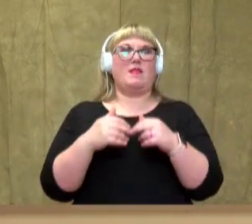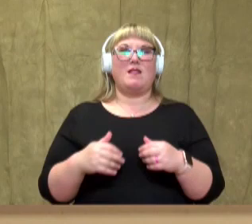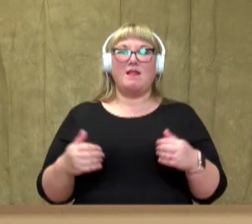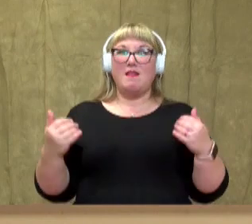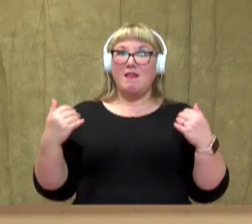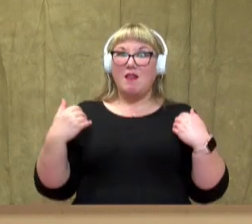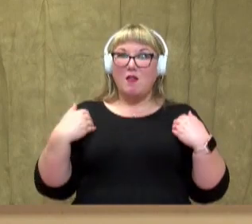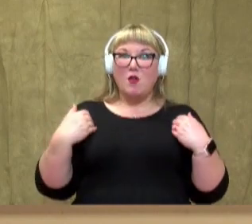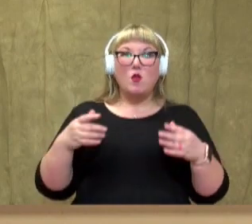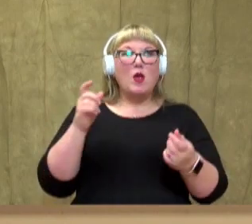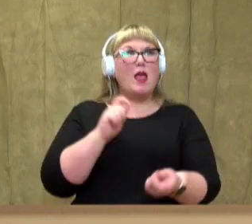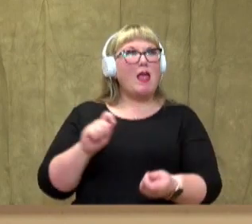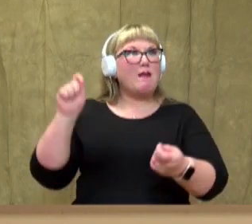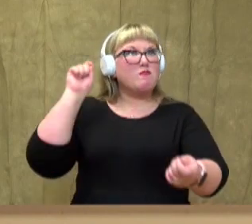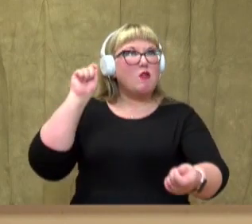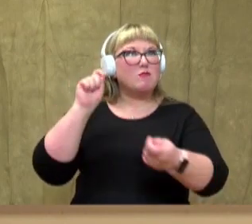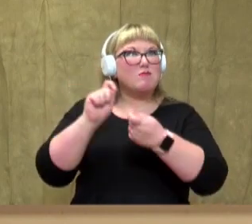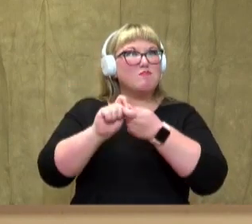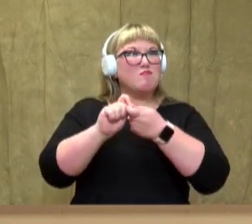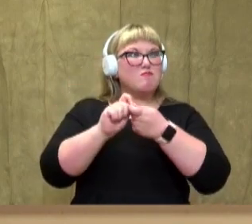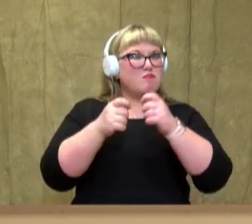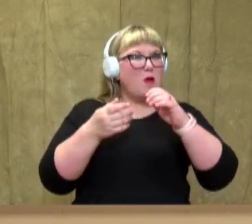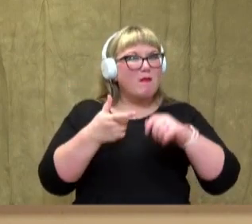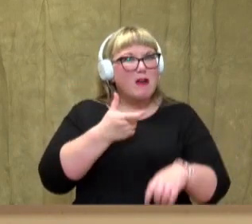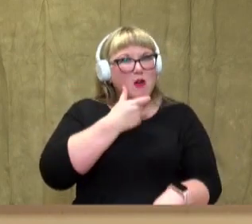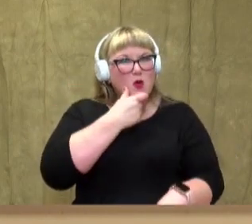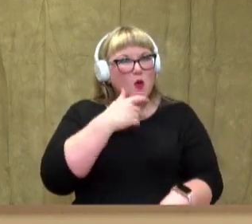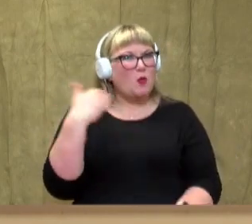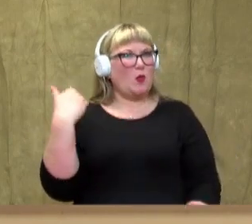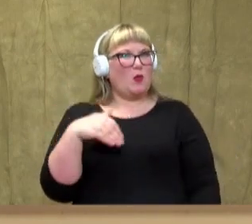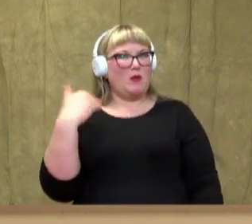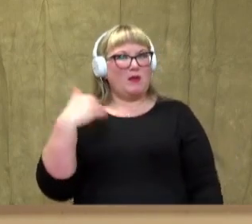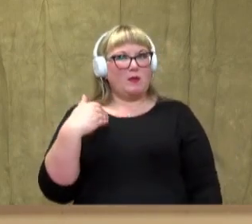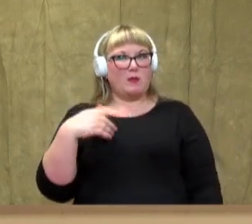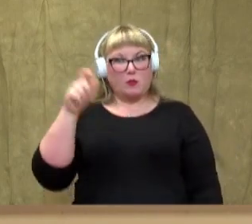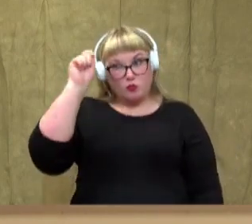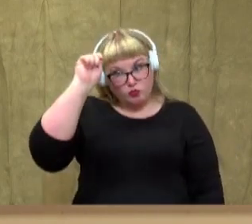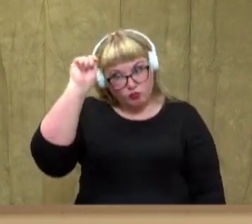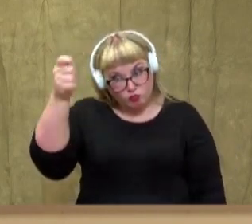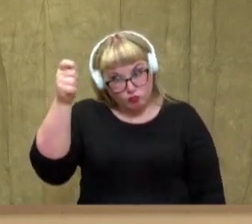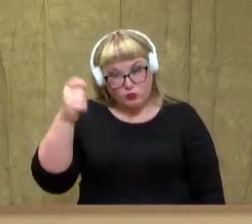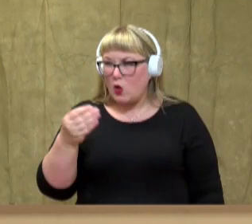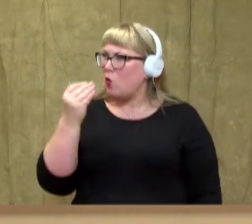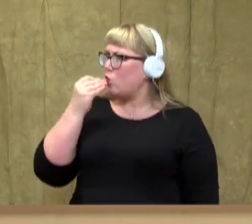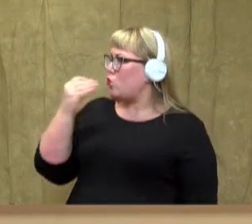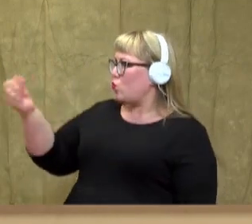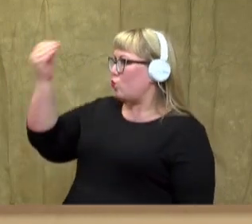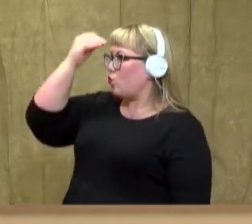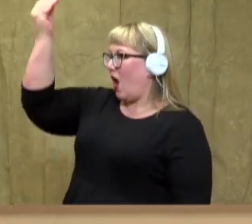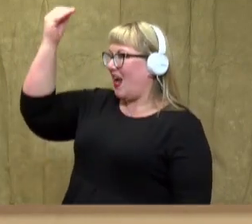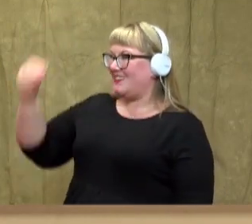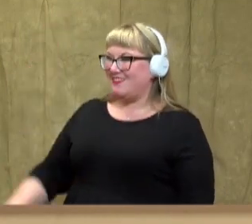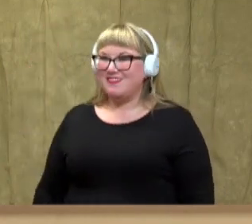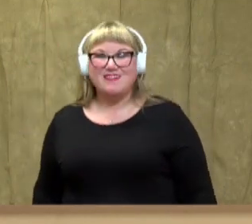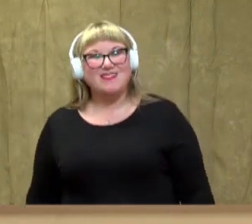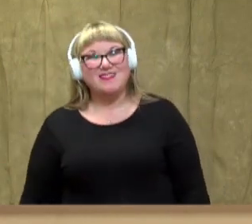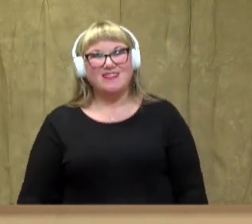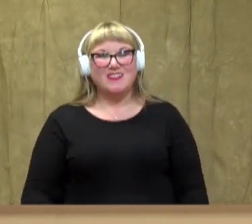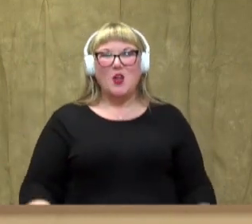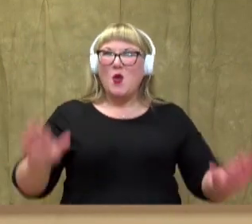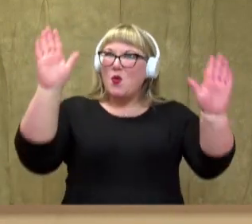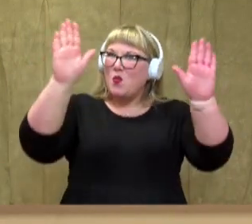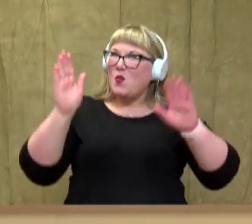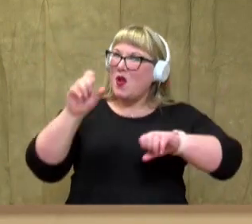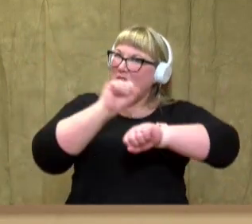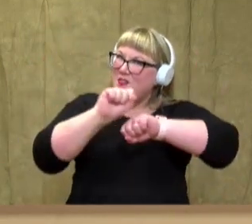made the perfect batch of ch words. I tip my baker's hat to you. Kiss your brains. Wonderful